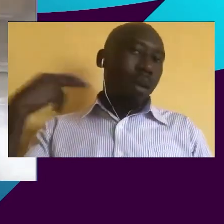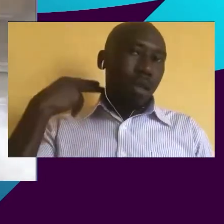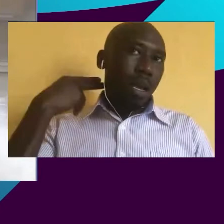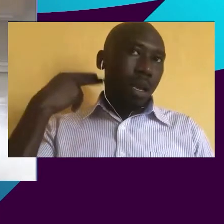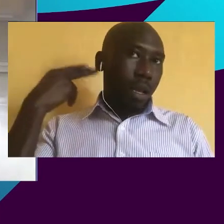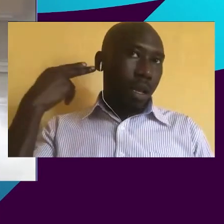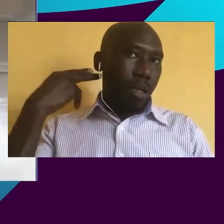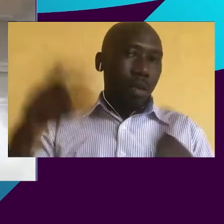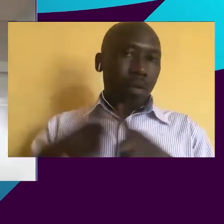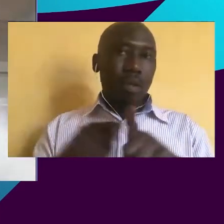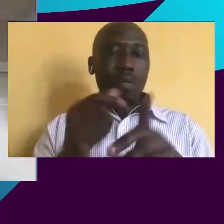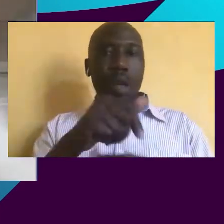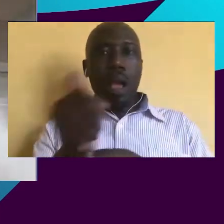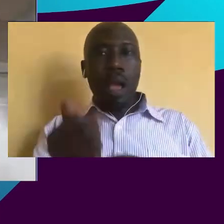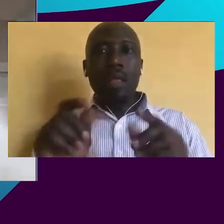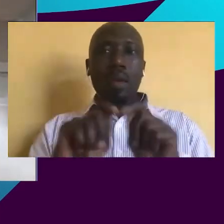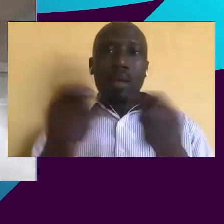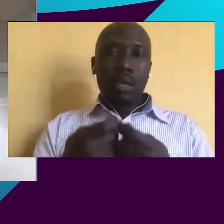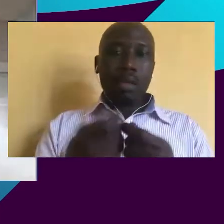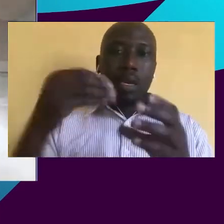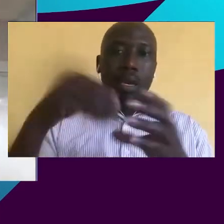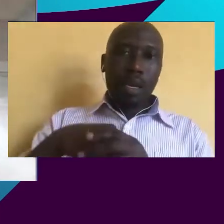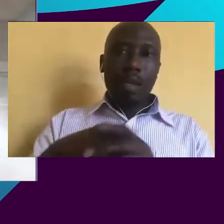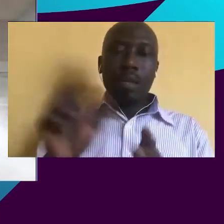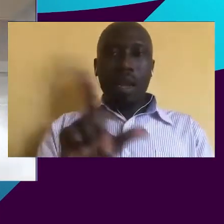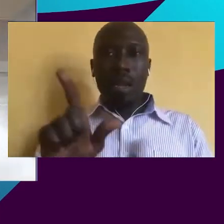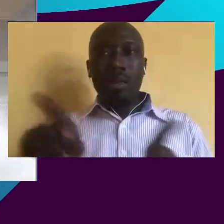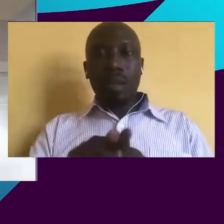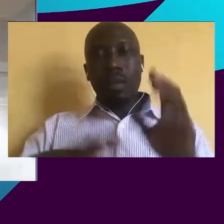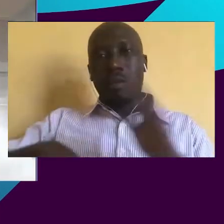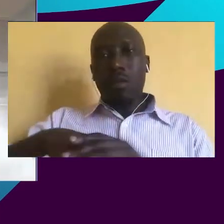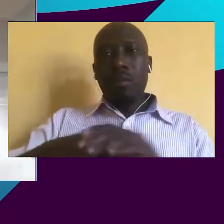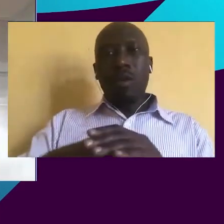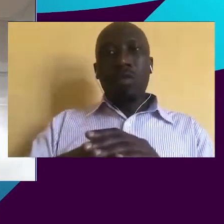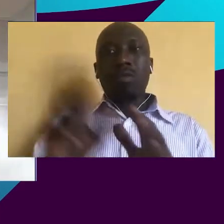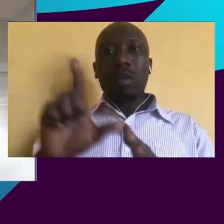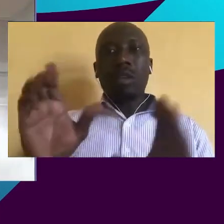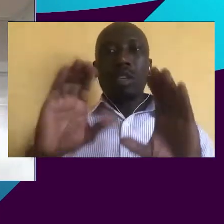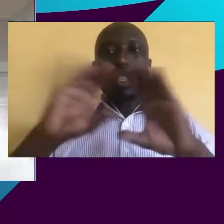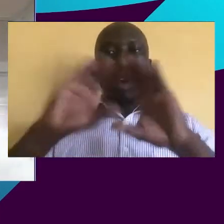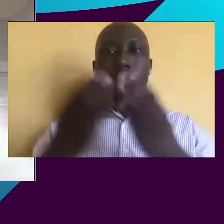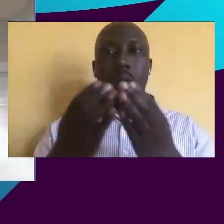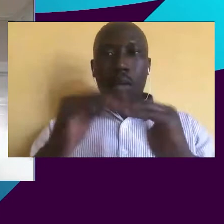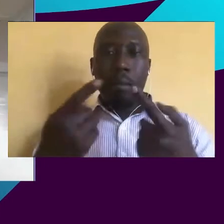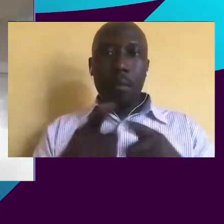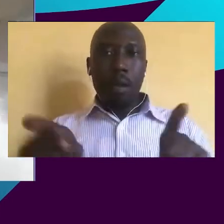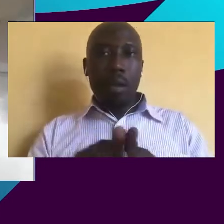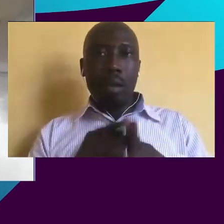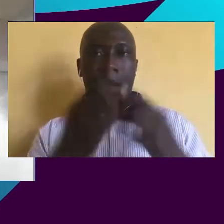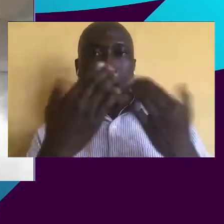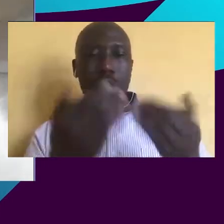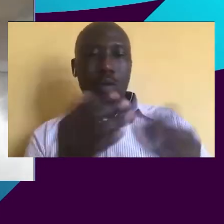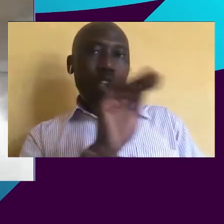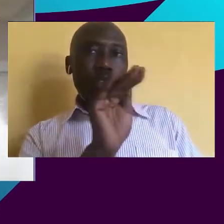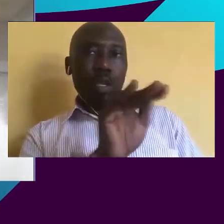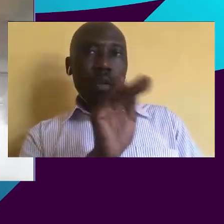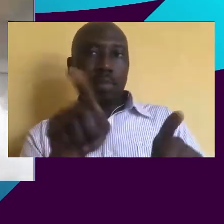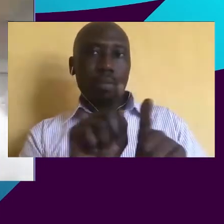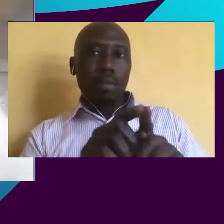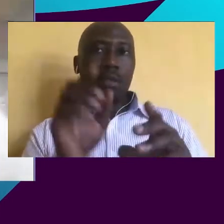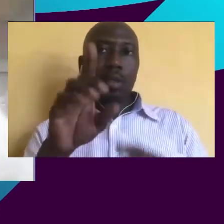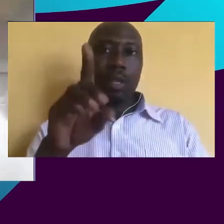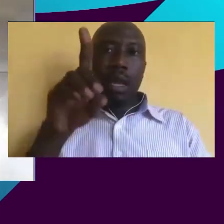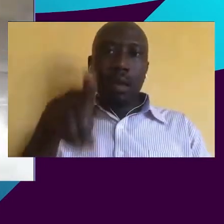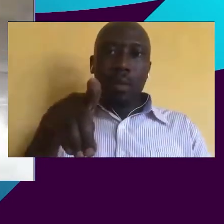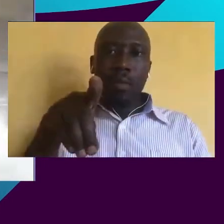which is by far the most popular league, football league in the world. But now, a consultant for the Premier League,